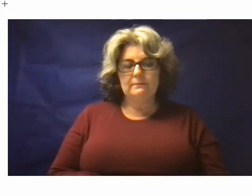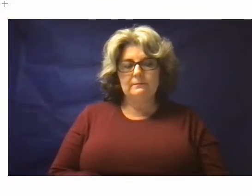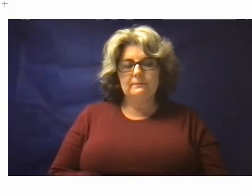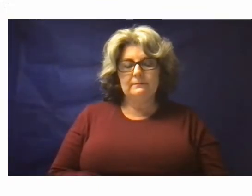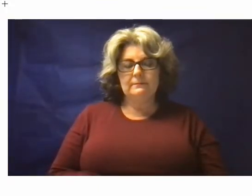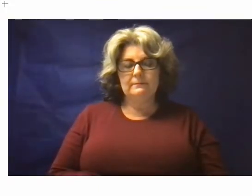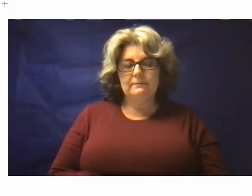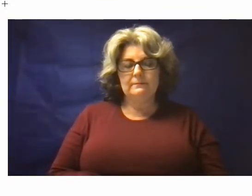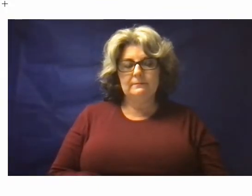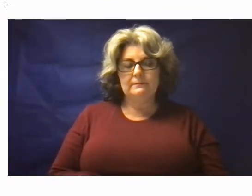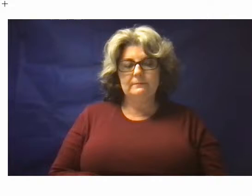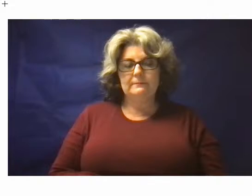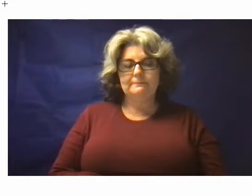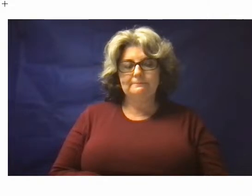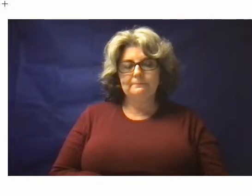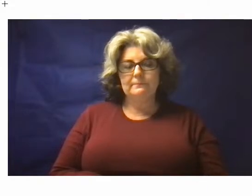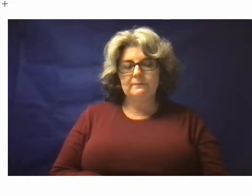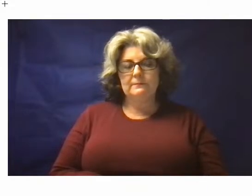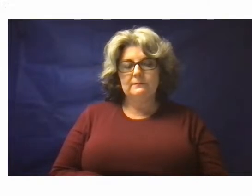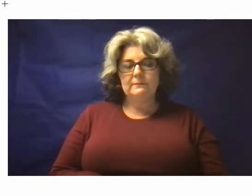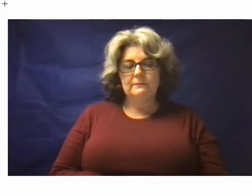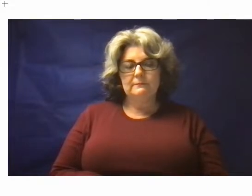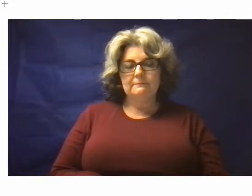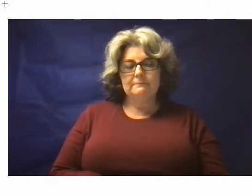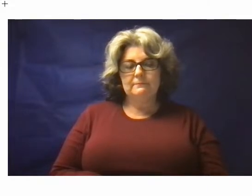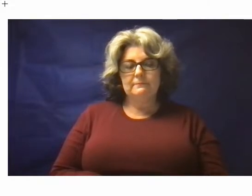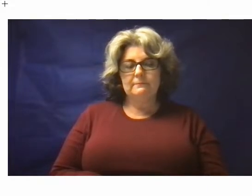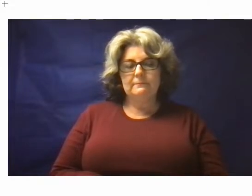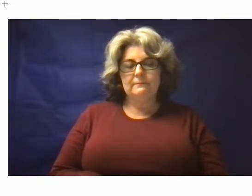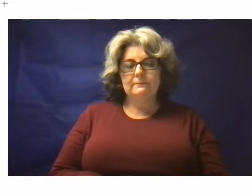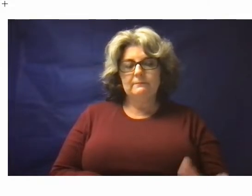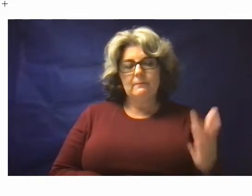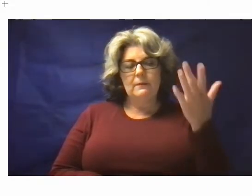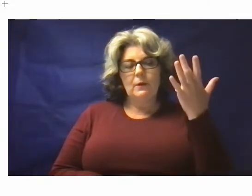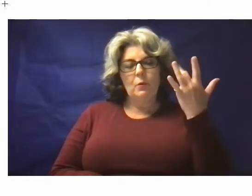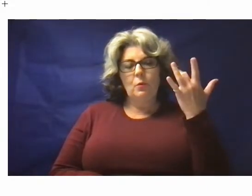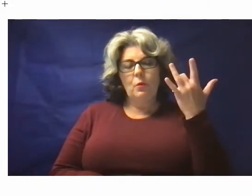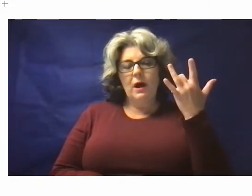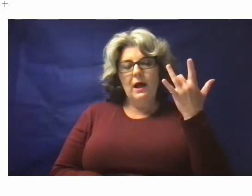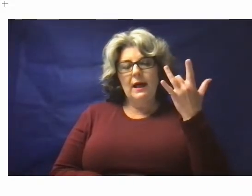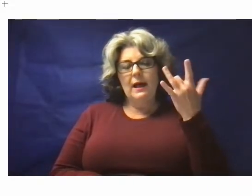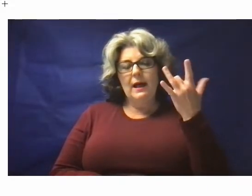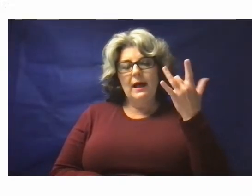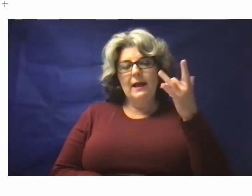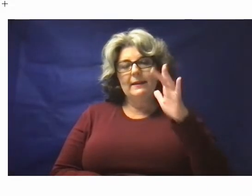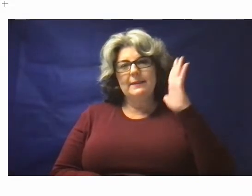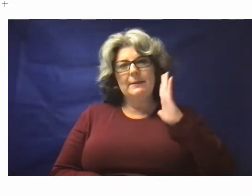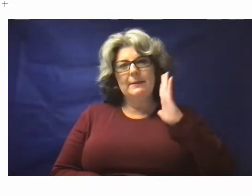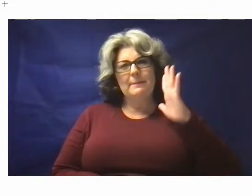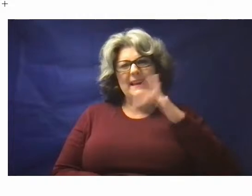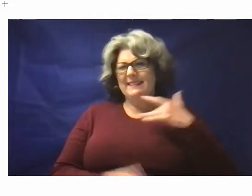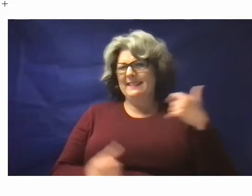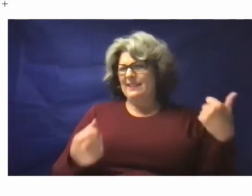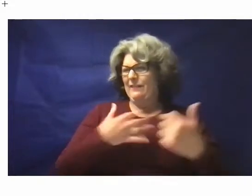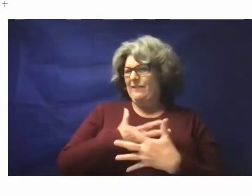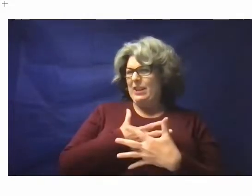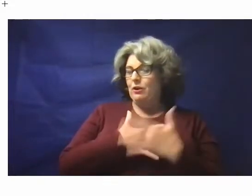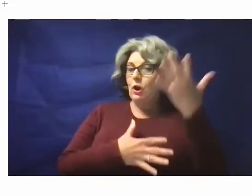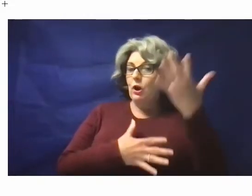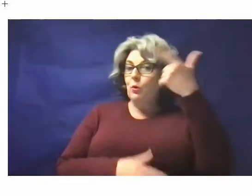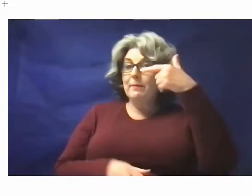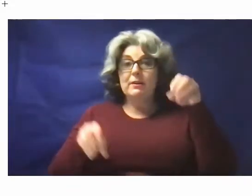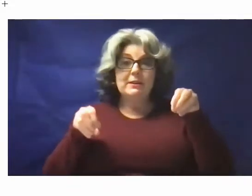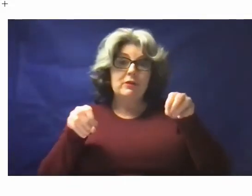you were saying, Kerri, like why should you choose to self-identify if in the past there's been this fear? And that's because there's opportunities being